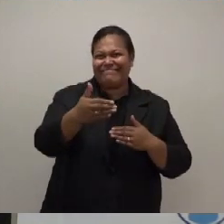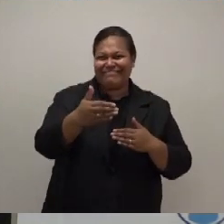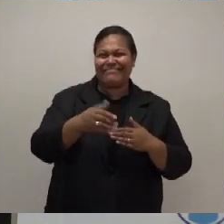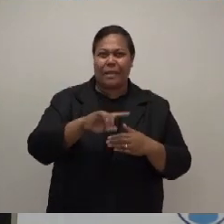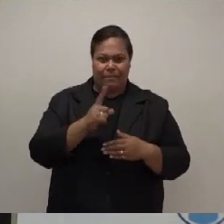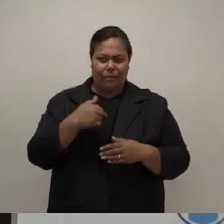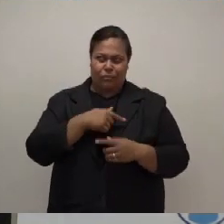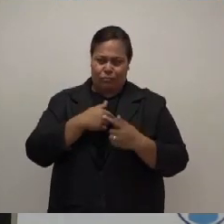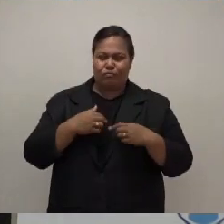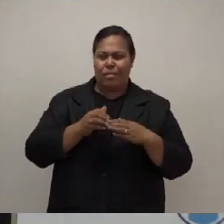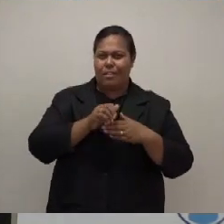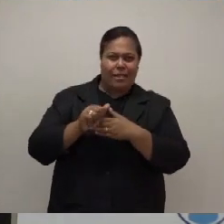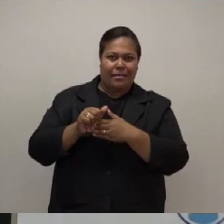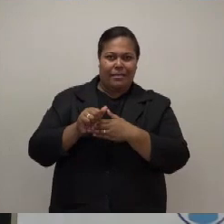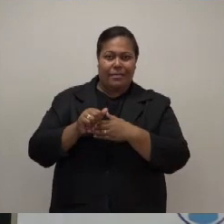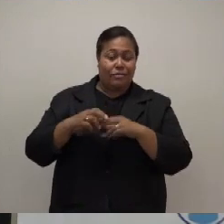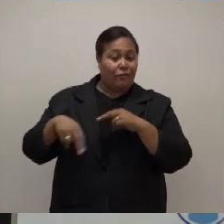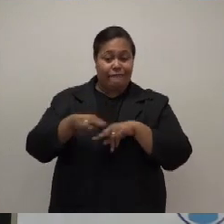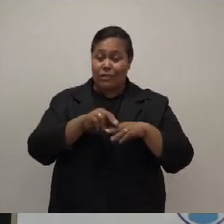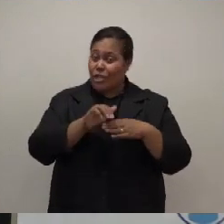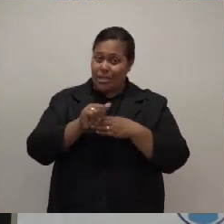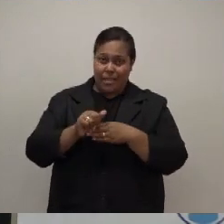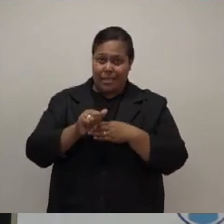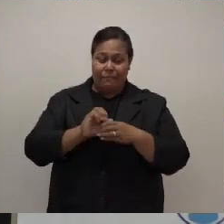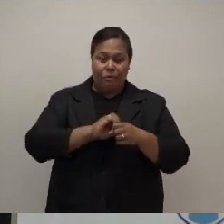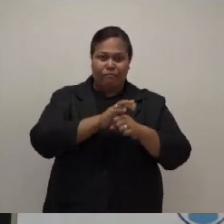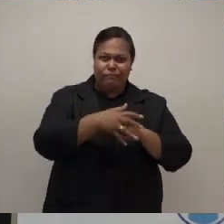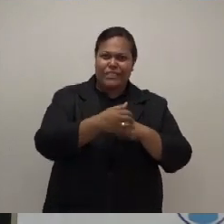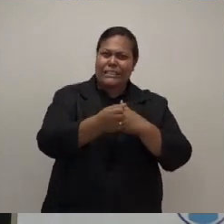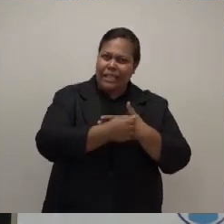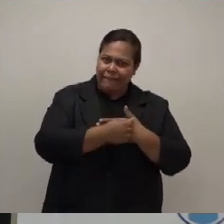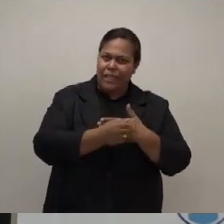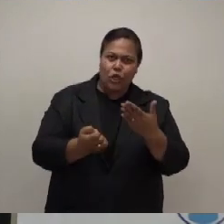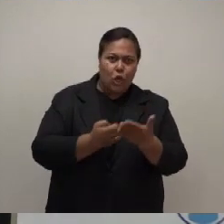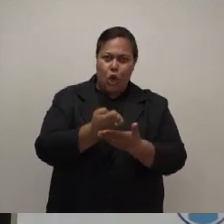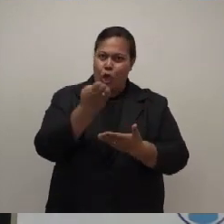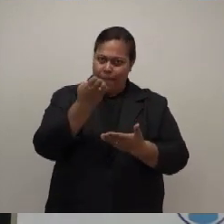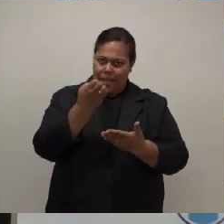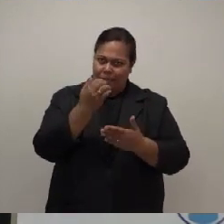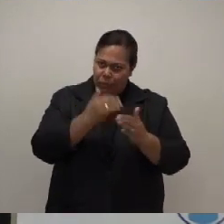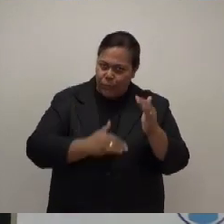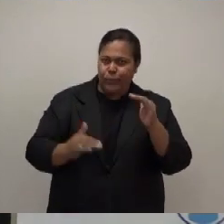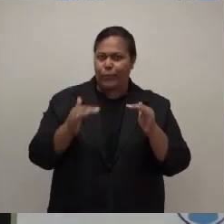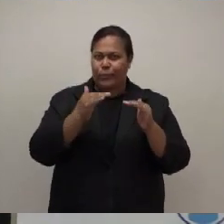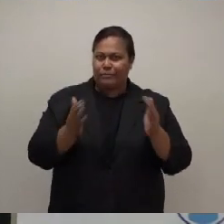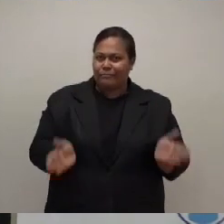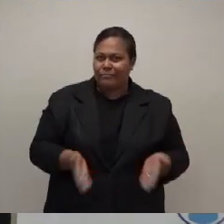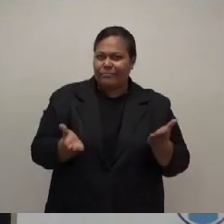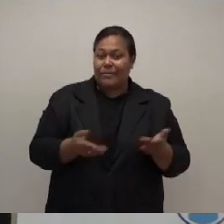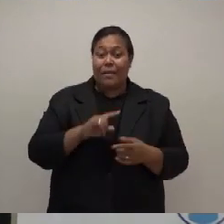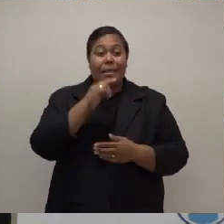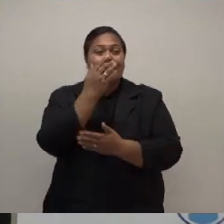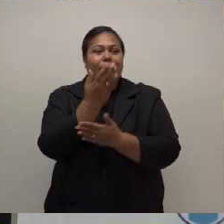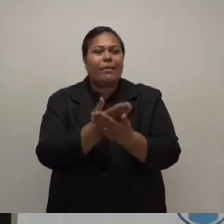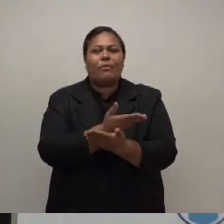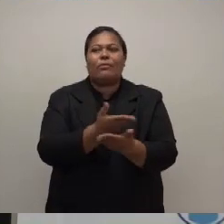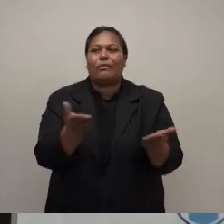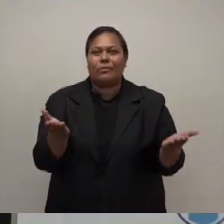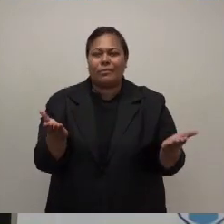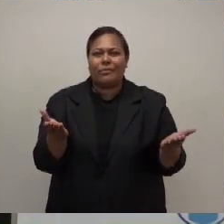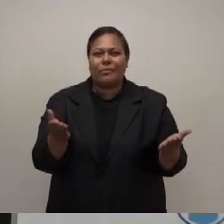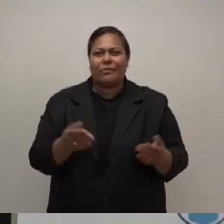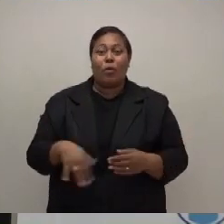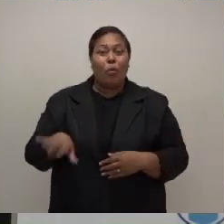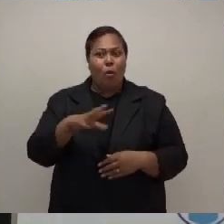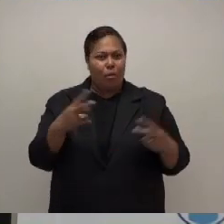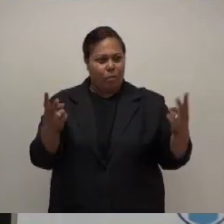is leading in building a COVID-safe economic recovery. But that effort depends on every Fijian watching today, along